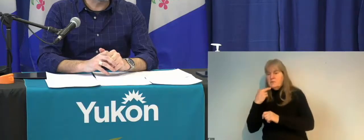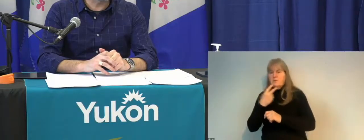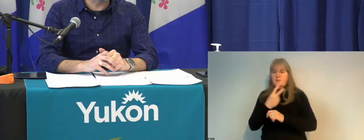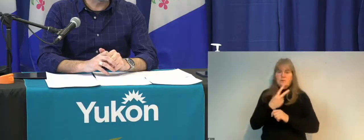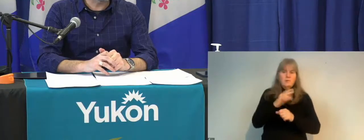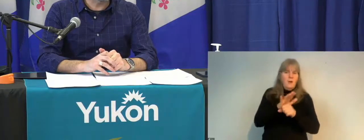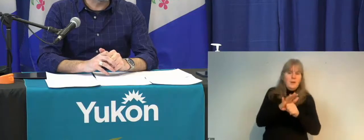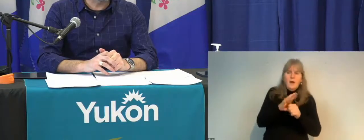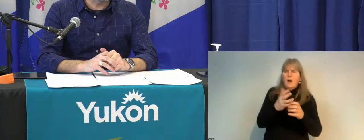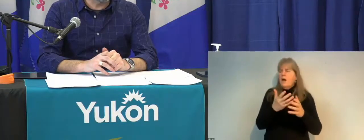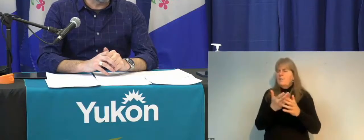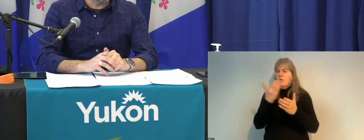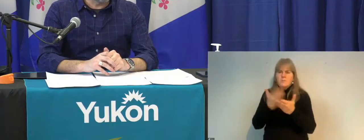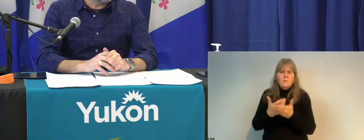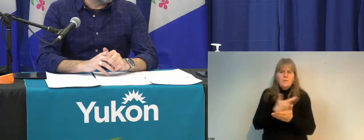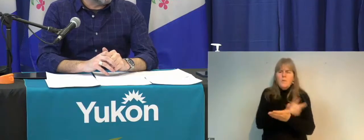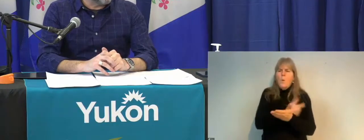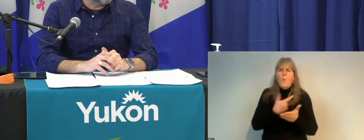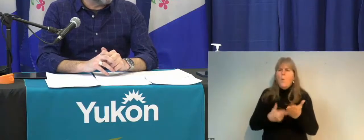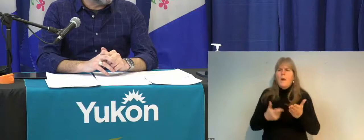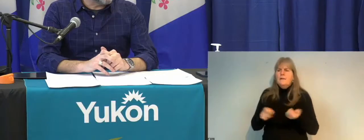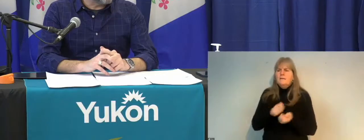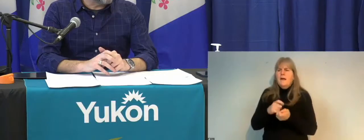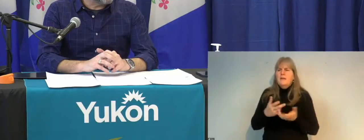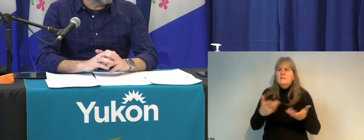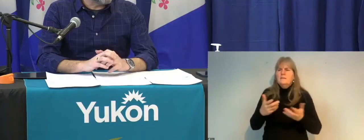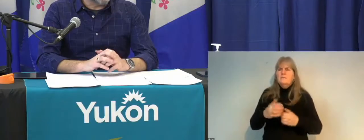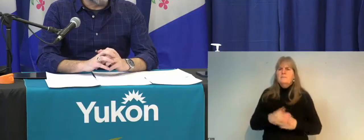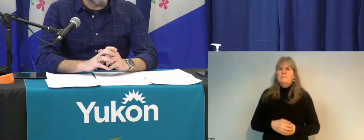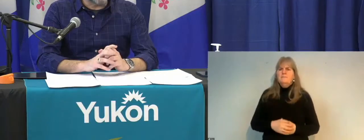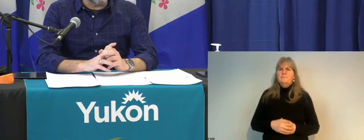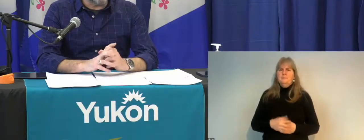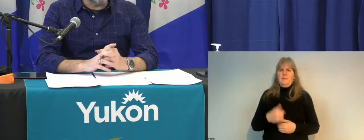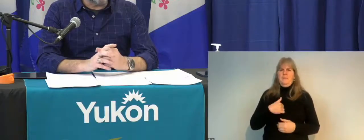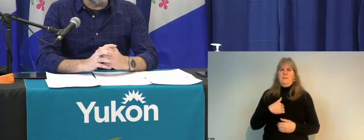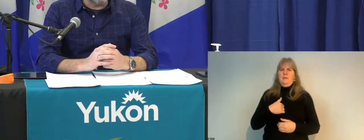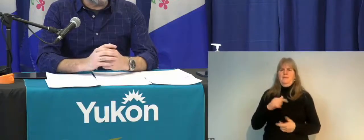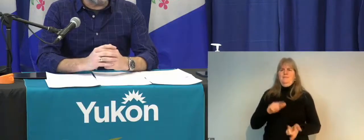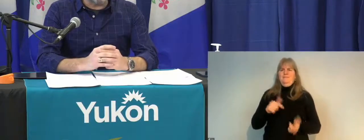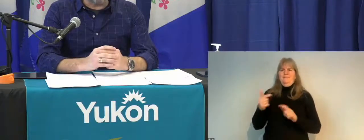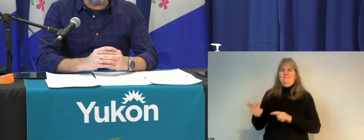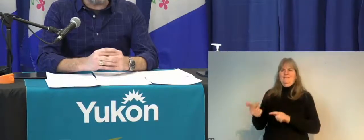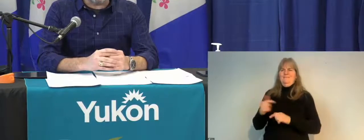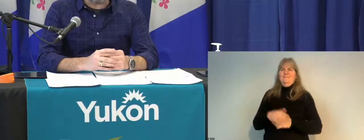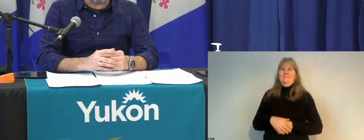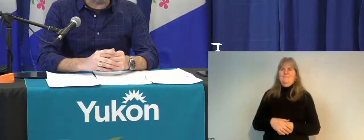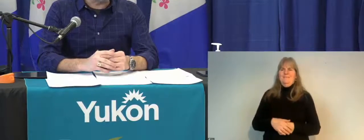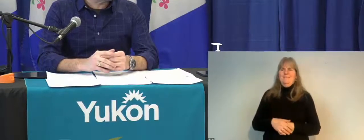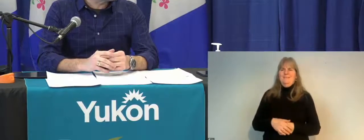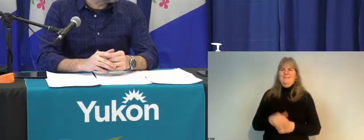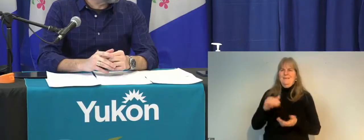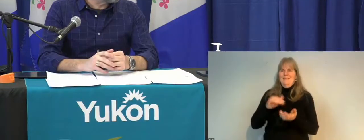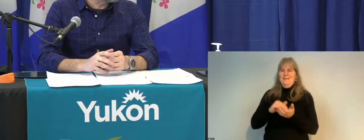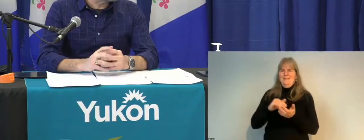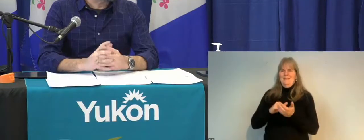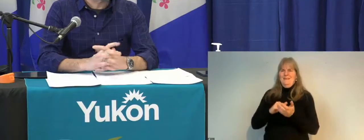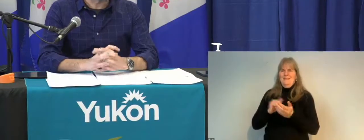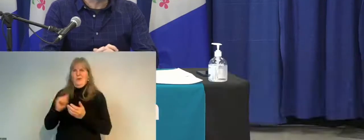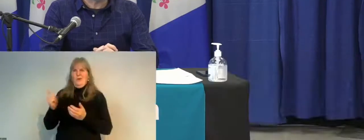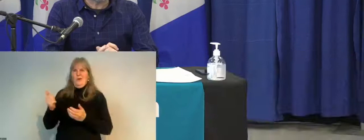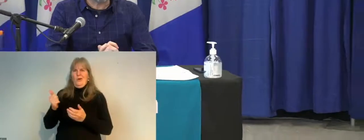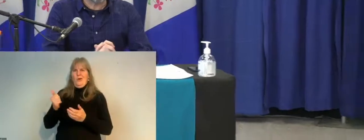of vaccination. Yeah, that wouldn't be a call from me. That would be a call from the medical officers across Canada.